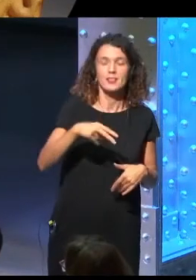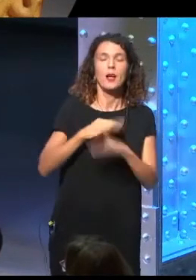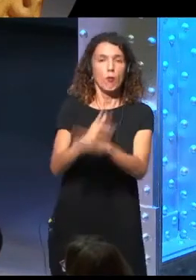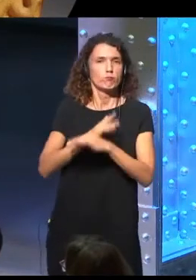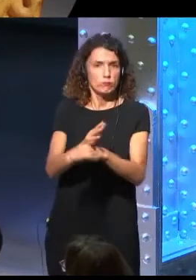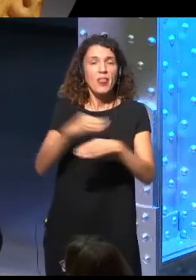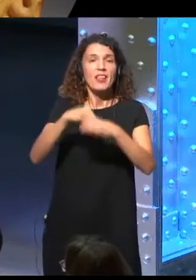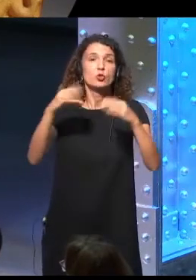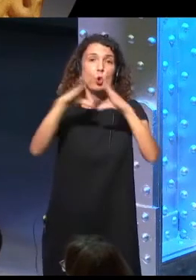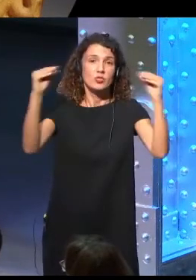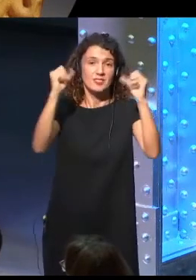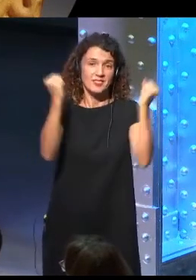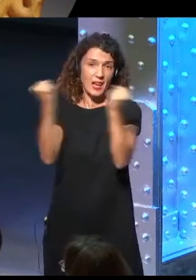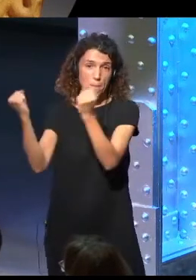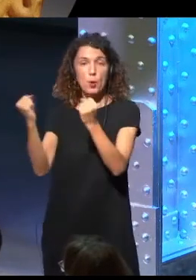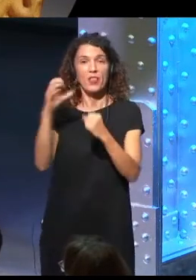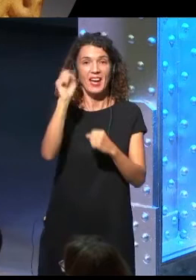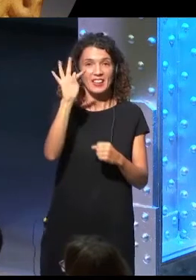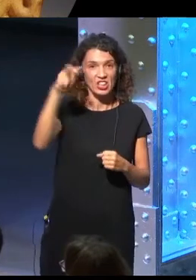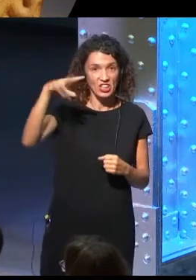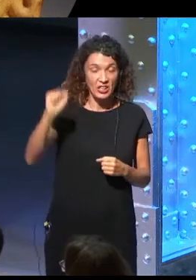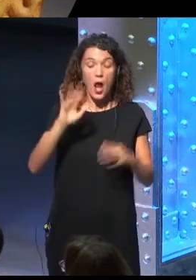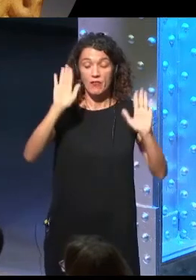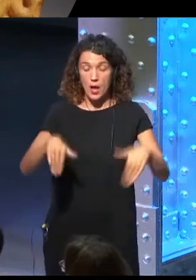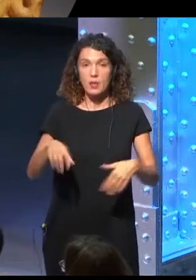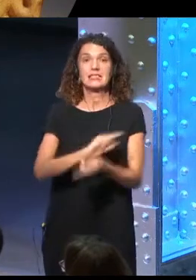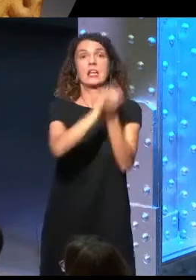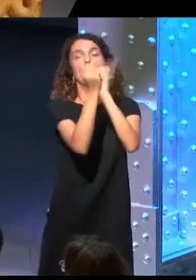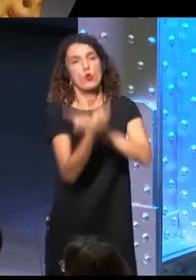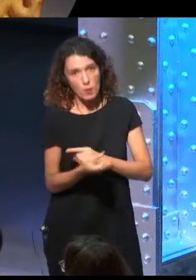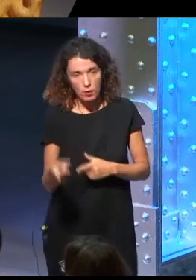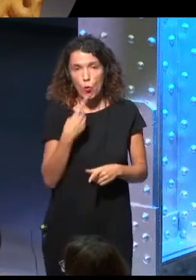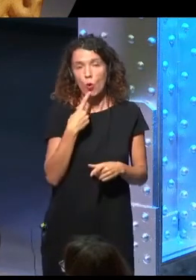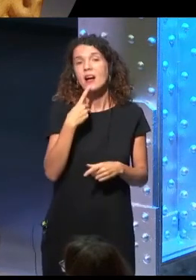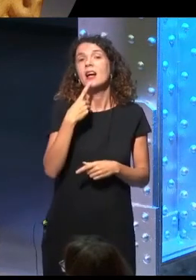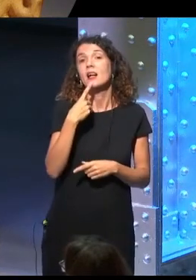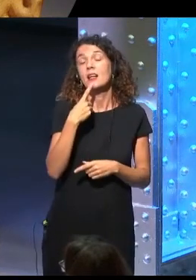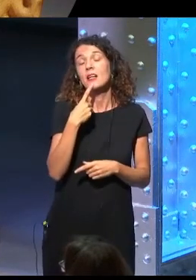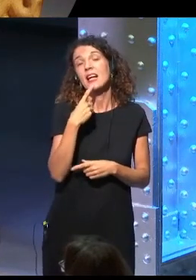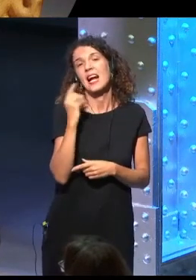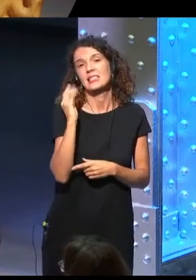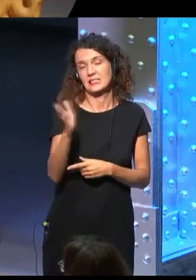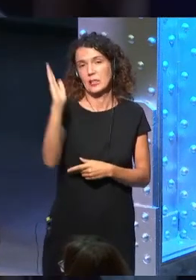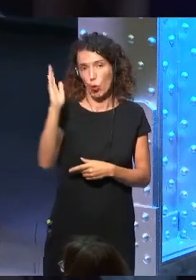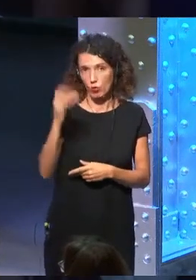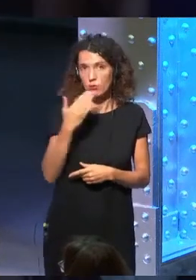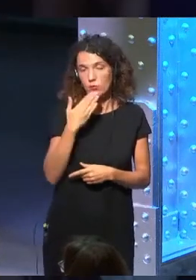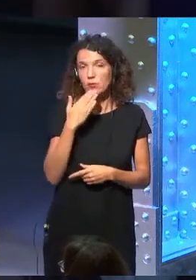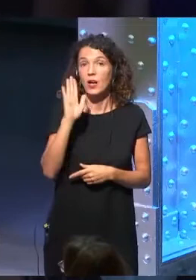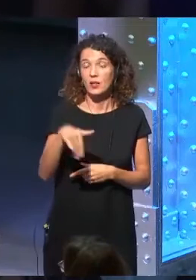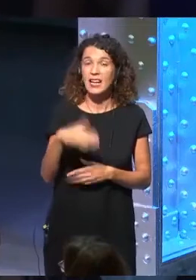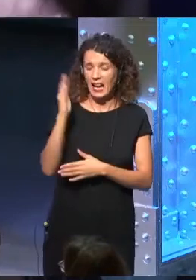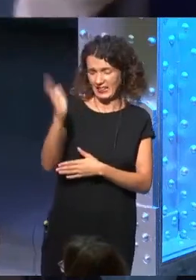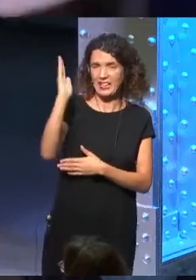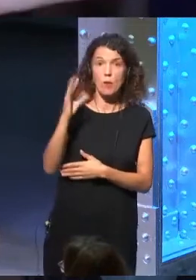promptly transformed her as a punishment for this sacrifice. And notice the woman gets punished for her own